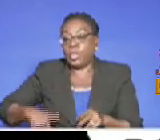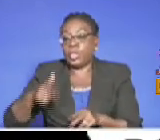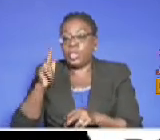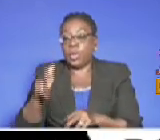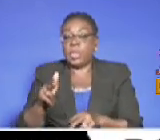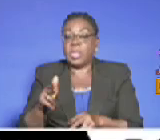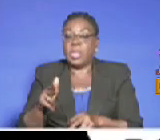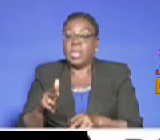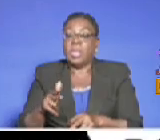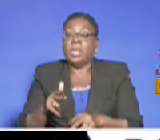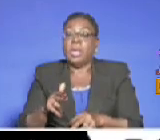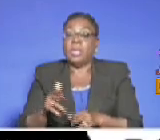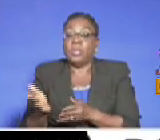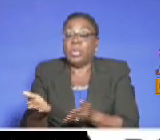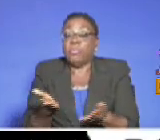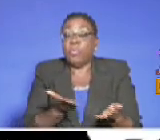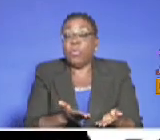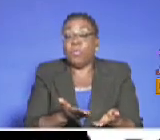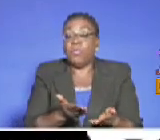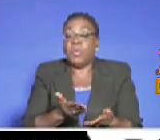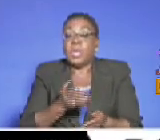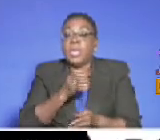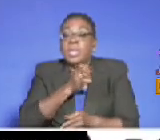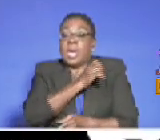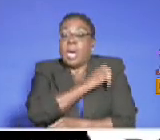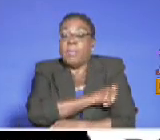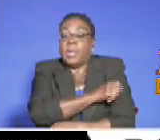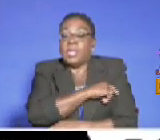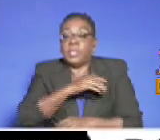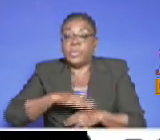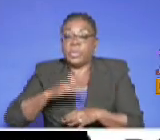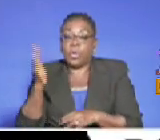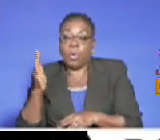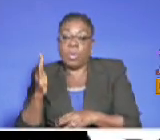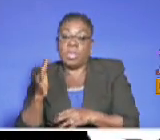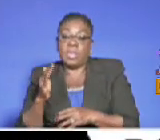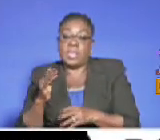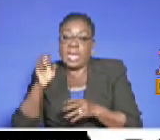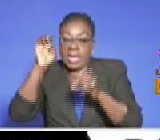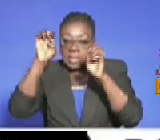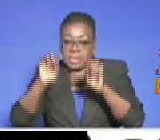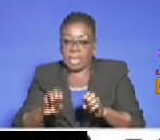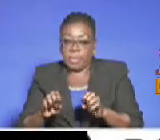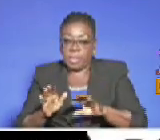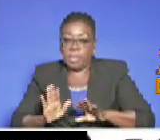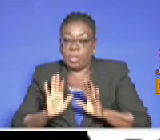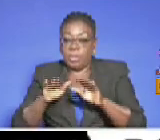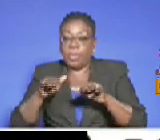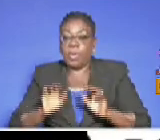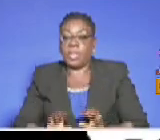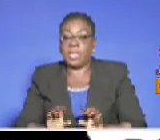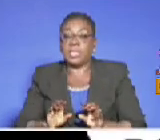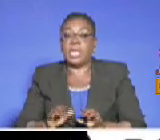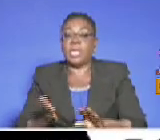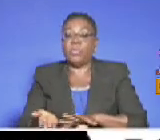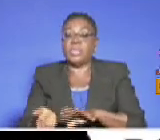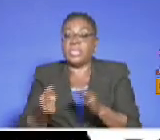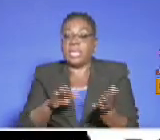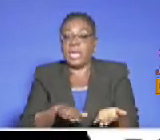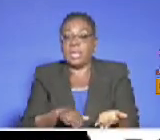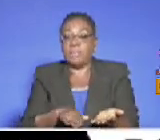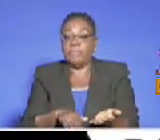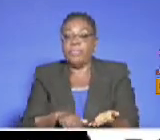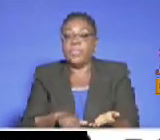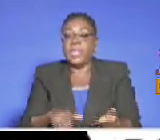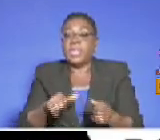services were called, and on their arrival, they examined the body and pronounced it unresponsive. Police are also still not